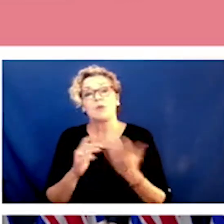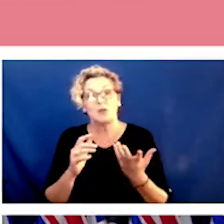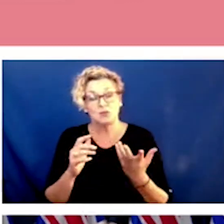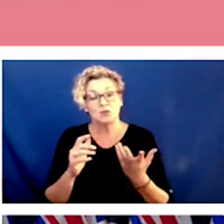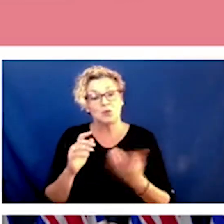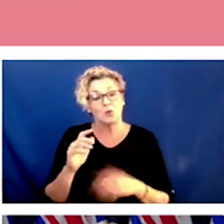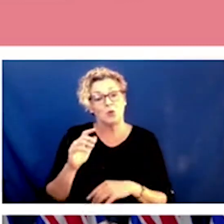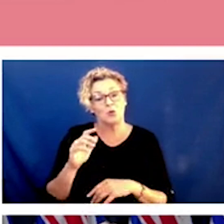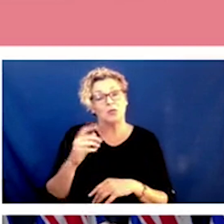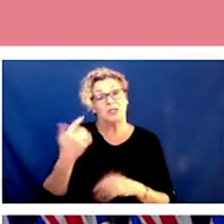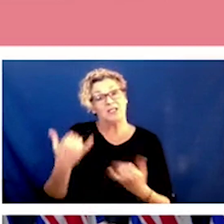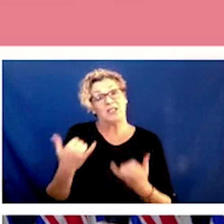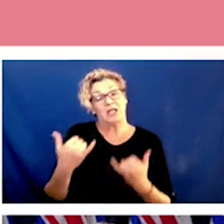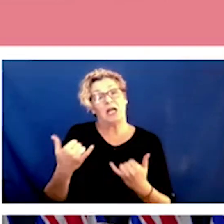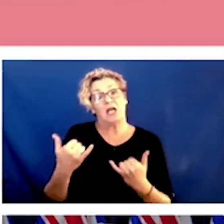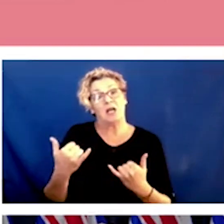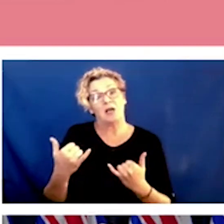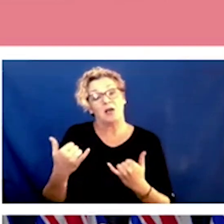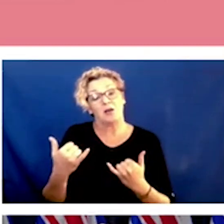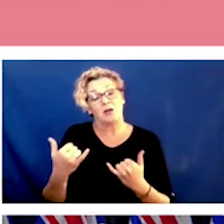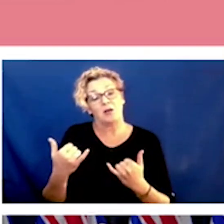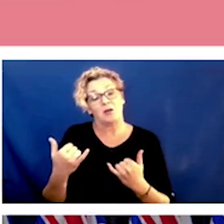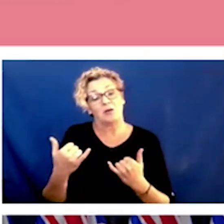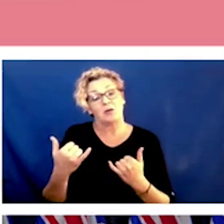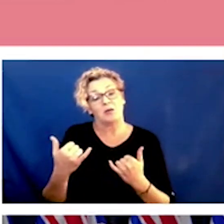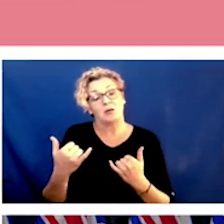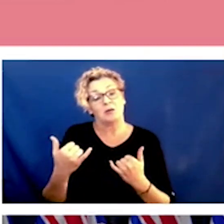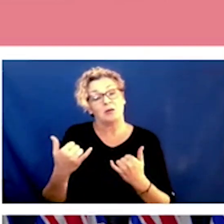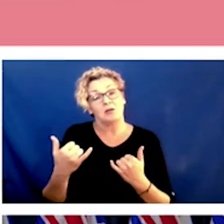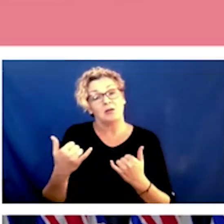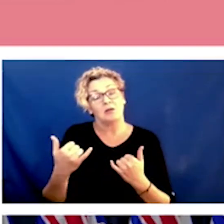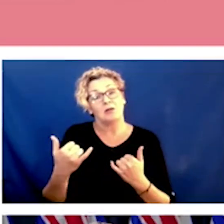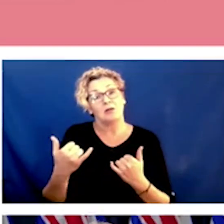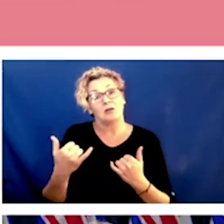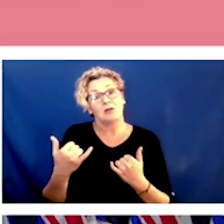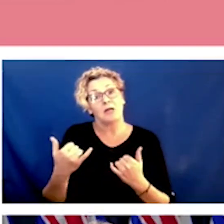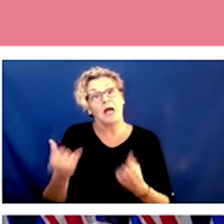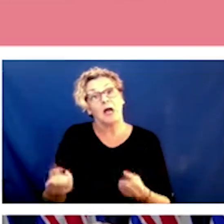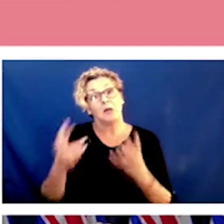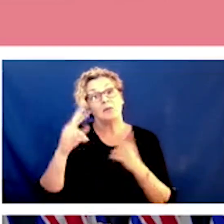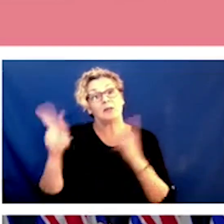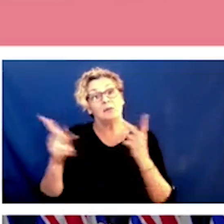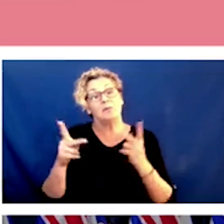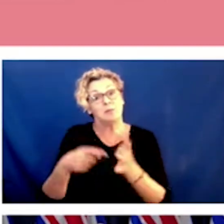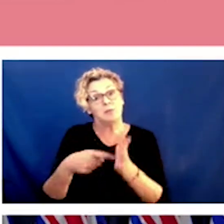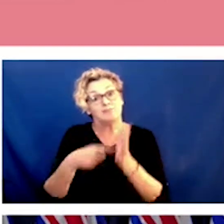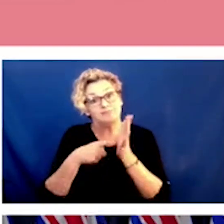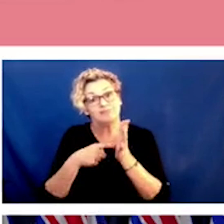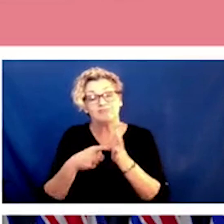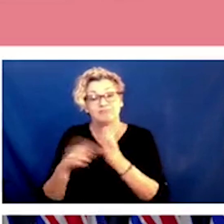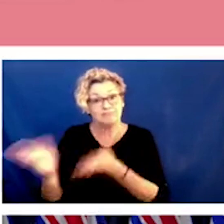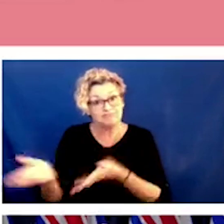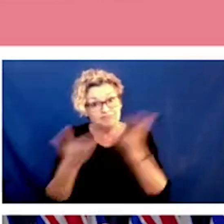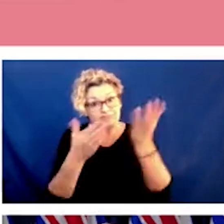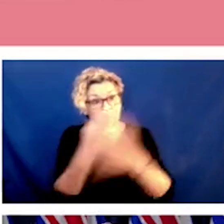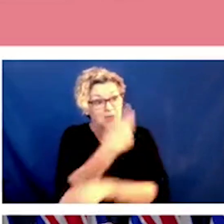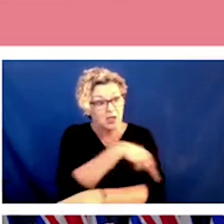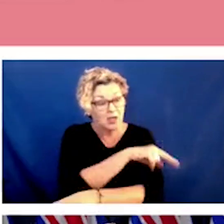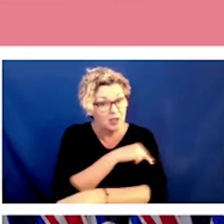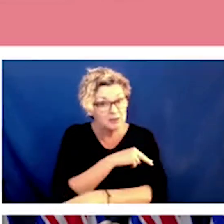who are coming in and occasionally end up developing disease while they're in quarantine.